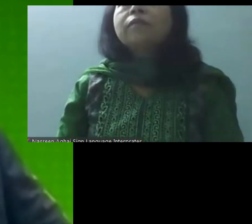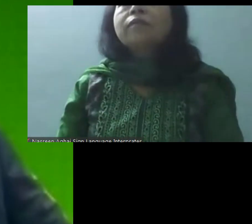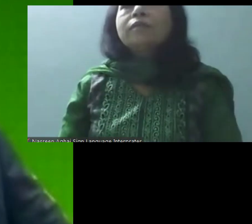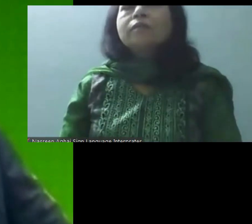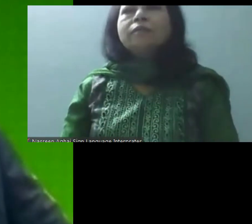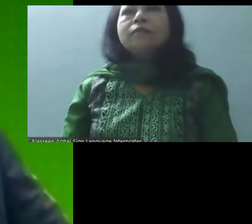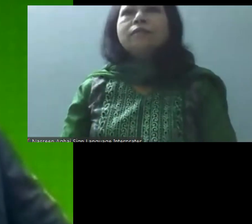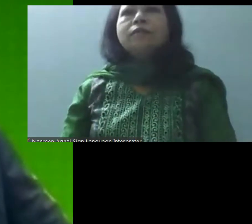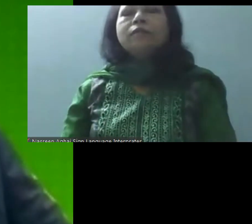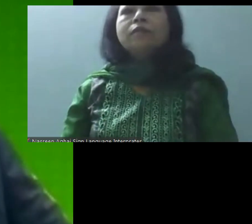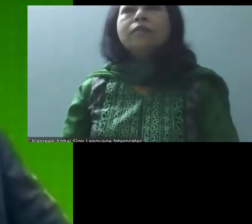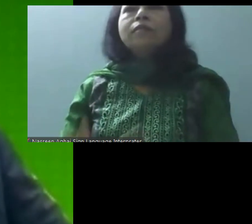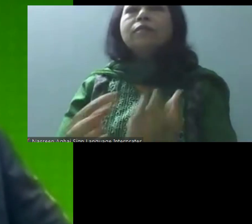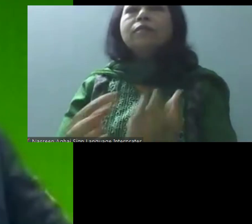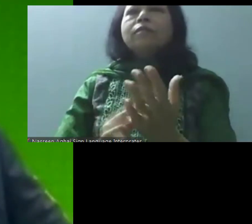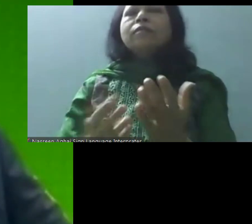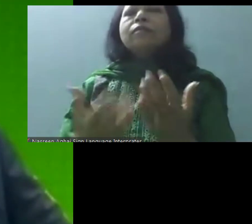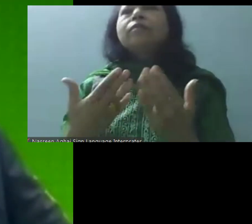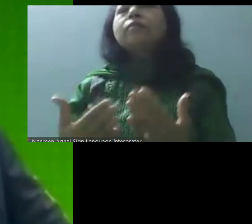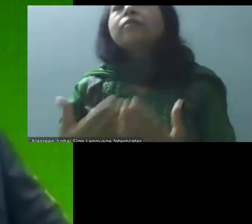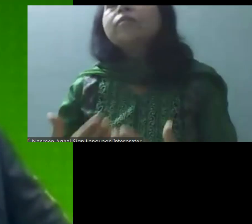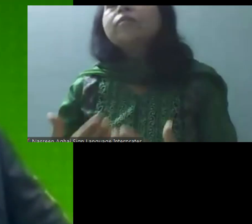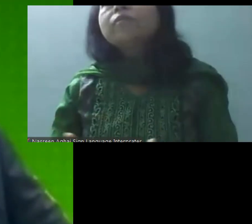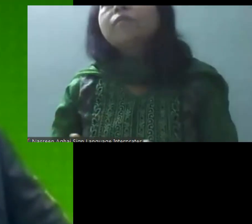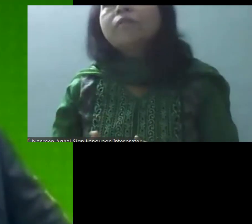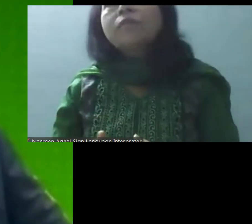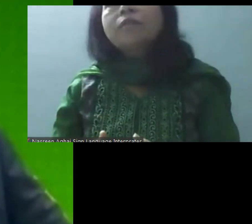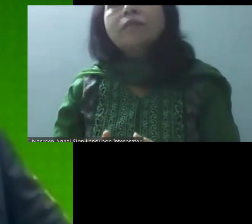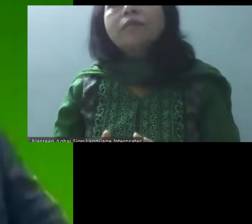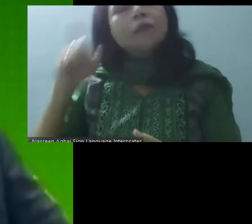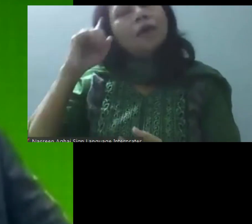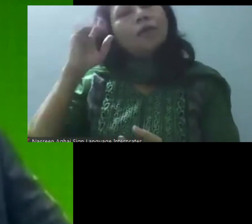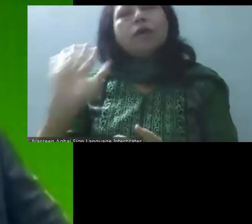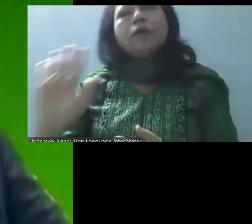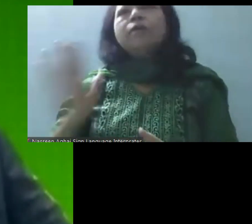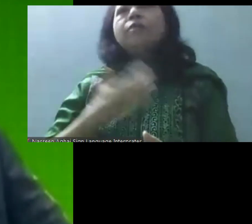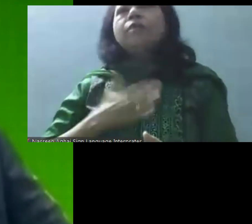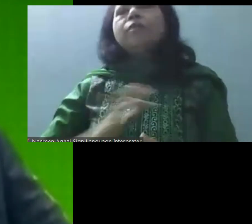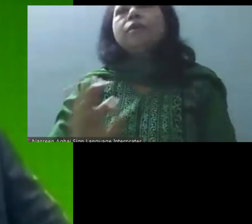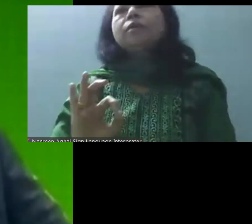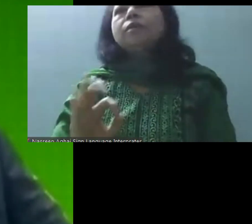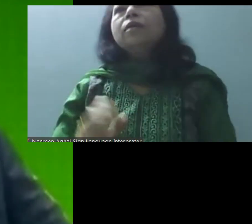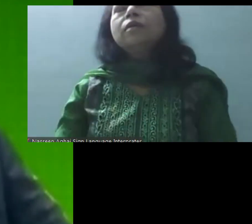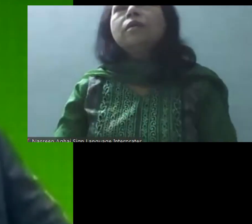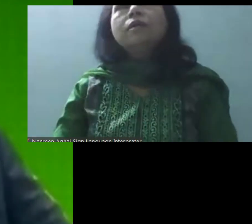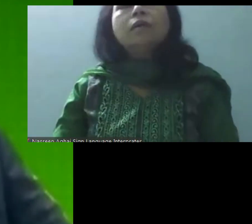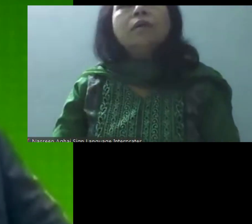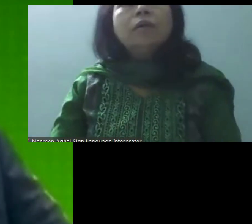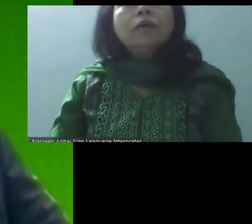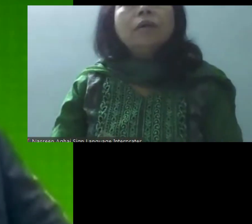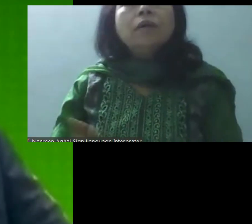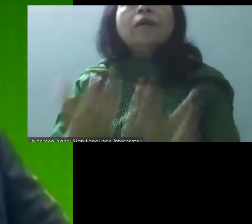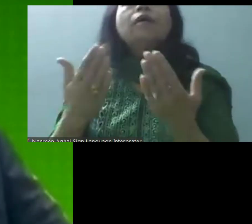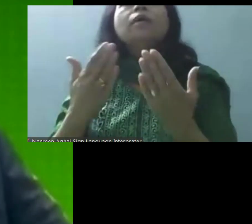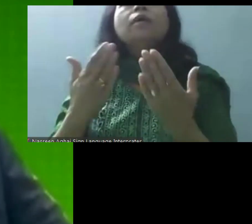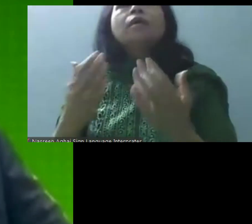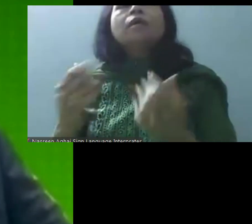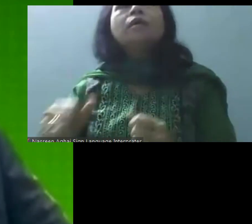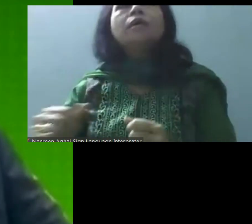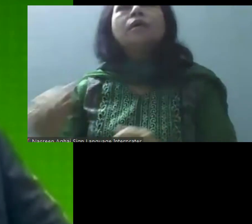the regulators seem satisfied, there is some skepticism still there with the students, as they think that the system